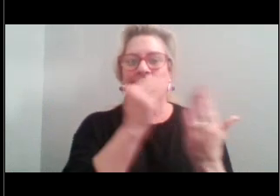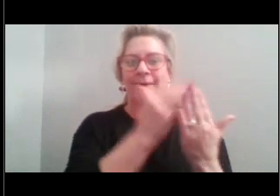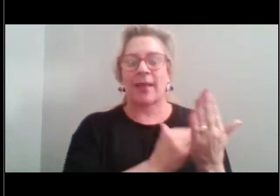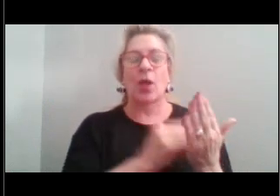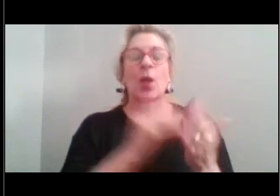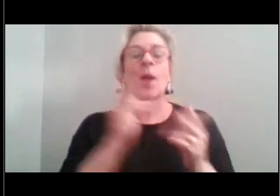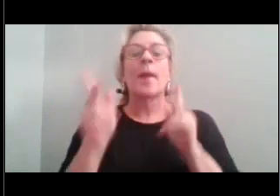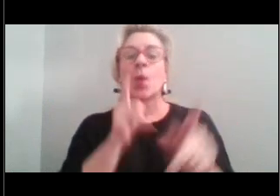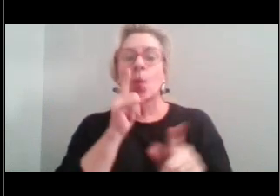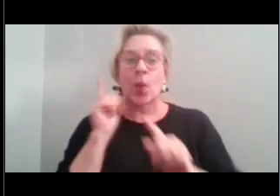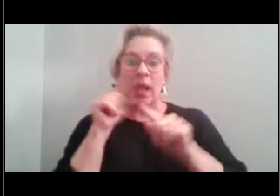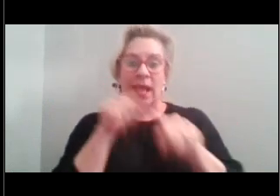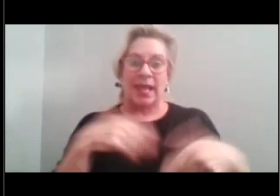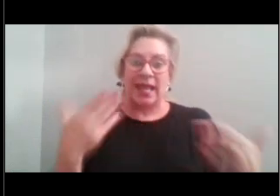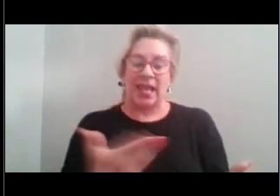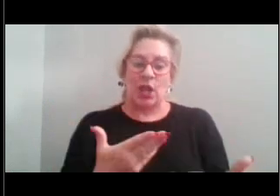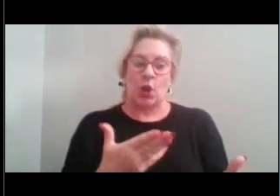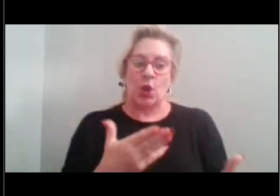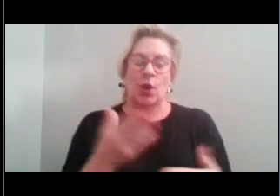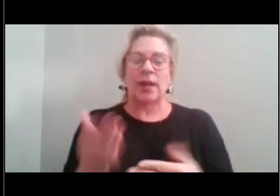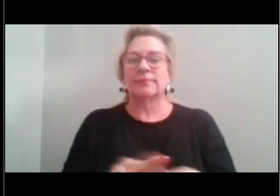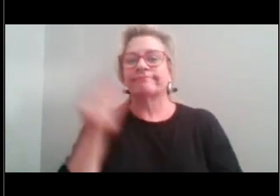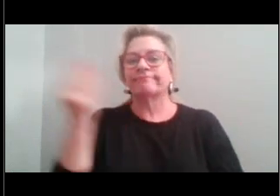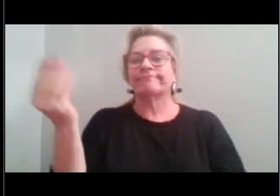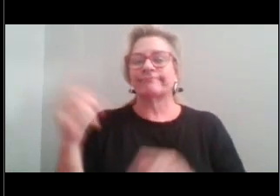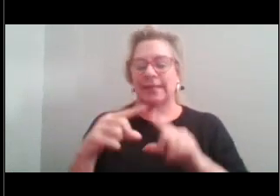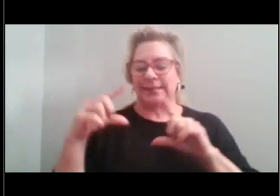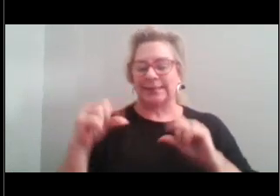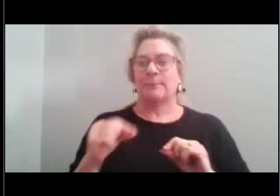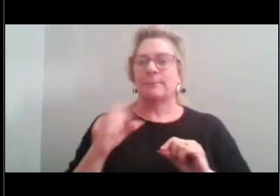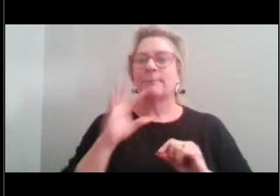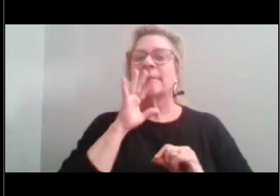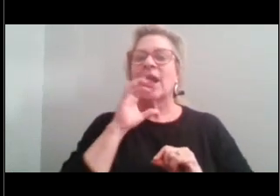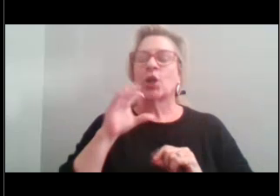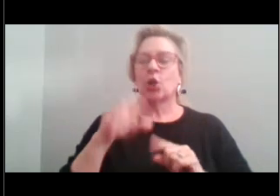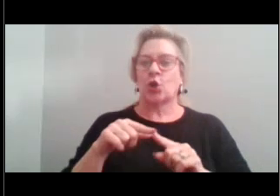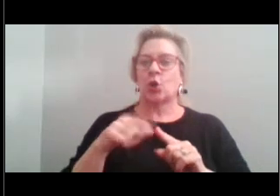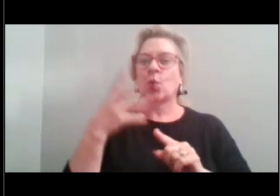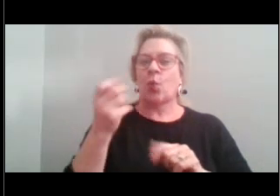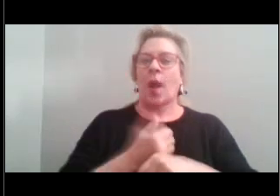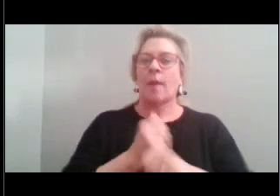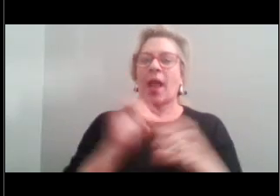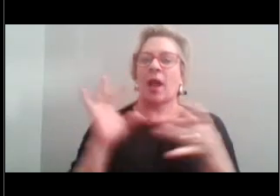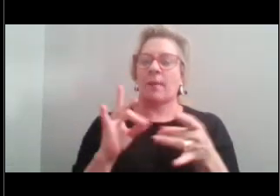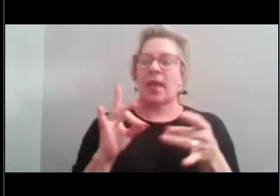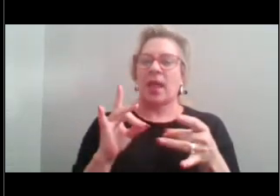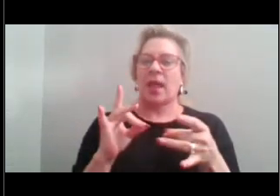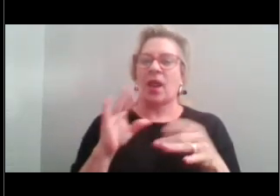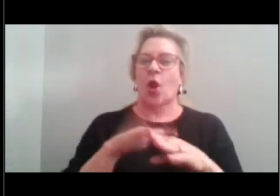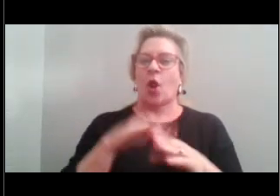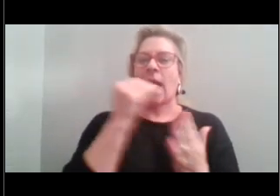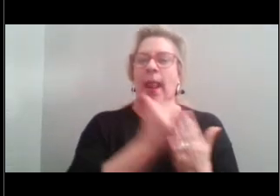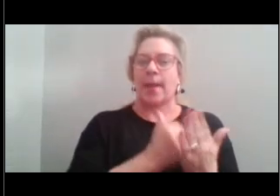person, please submit a speaker slip to the clerk at the front of the room to let us know you want to comment on an item. And that's me, I'm the clerk.